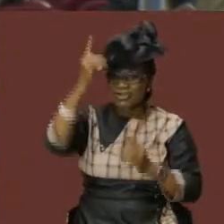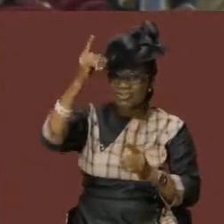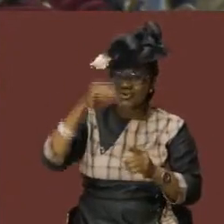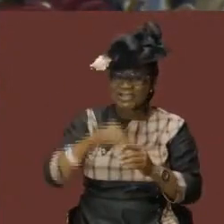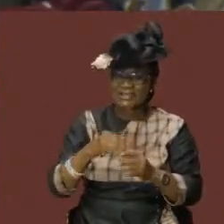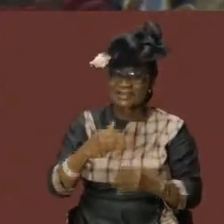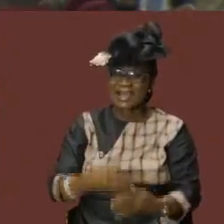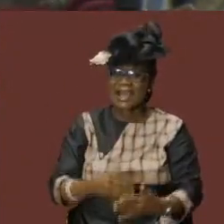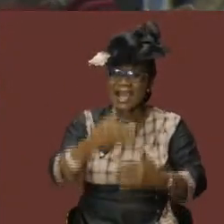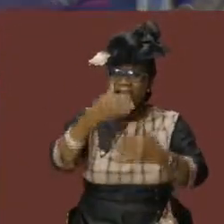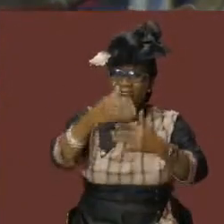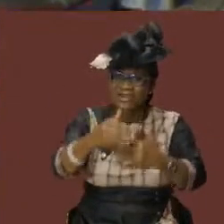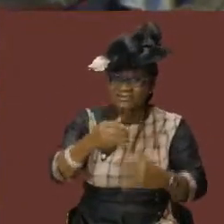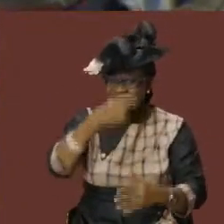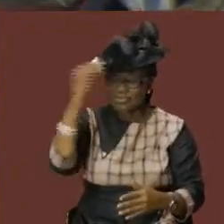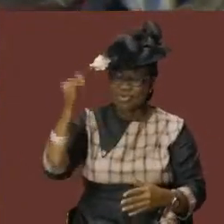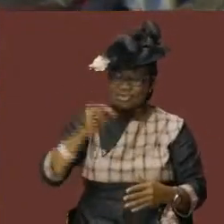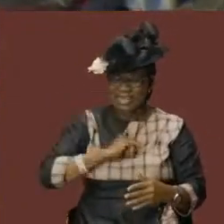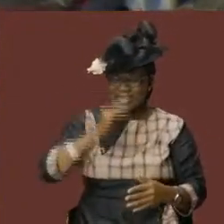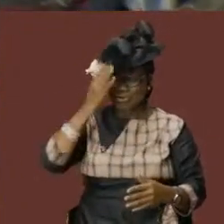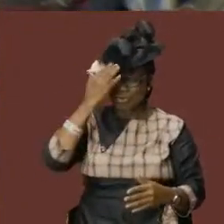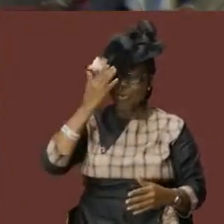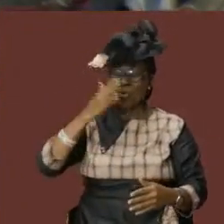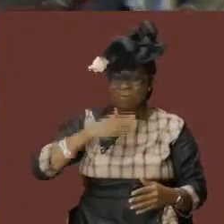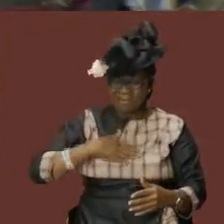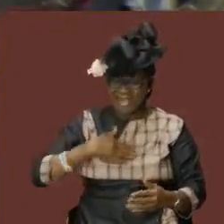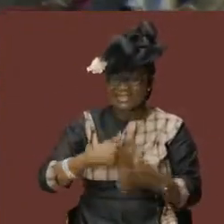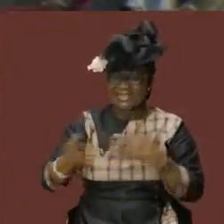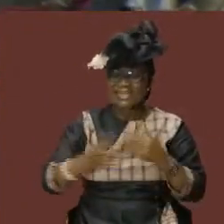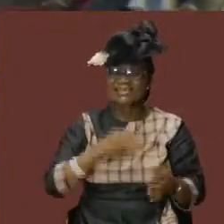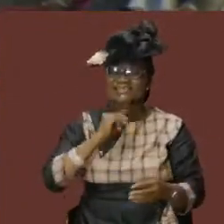settled. Go ahead, talk to the Almighty God.